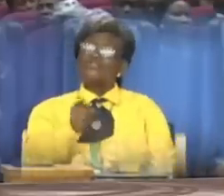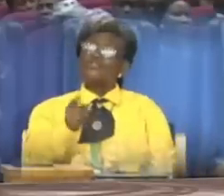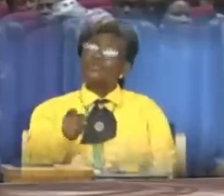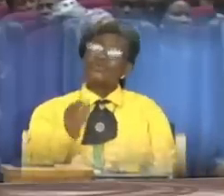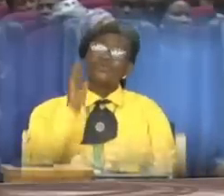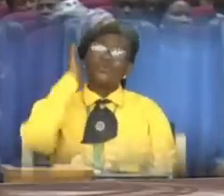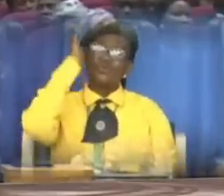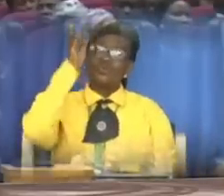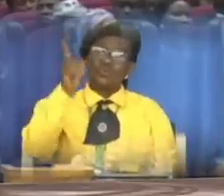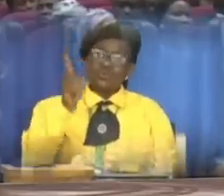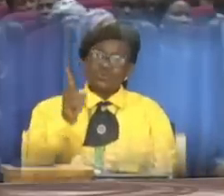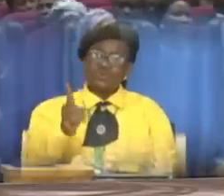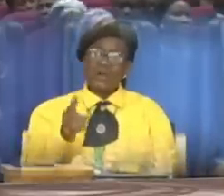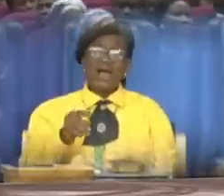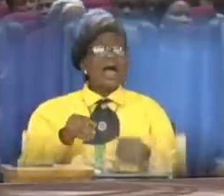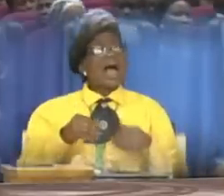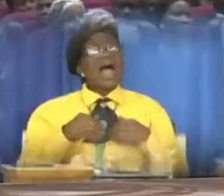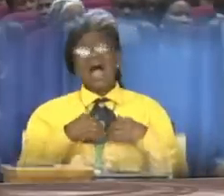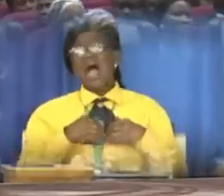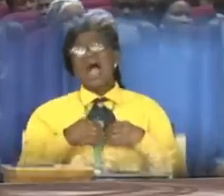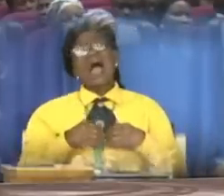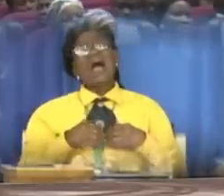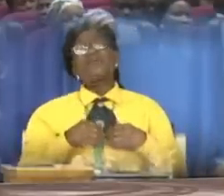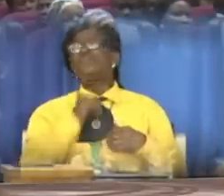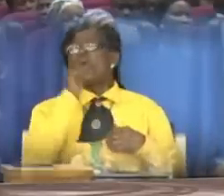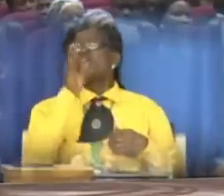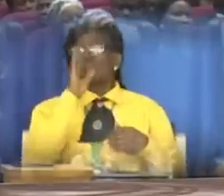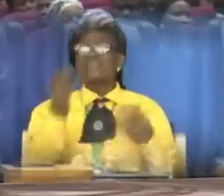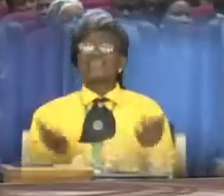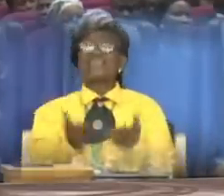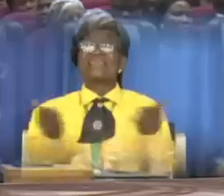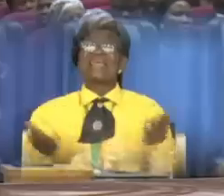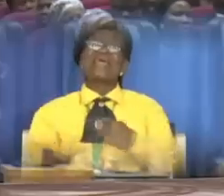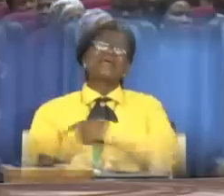child. Will you be here today?